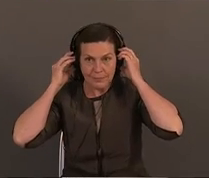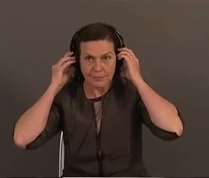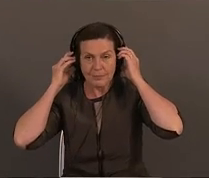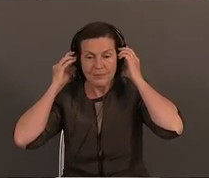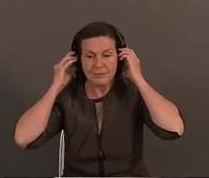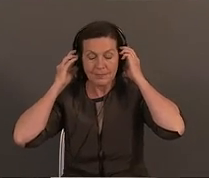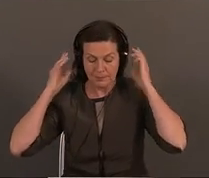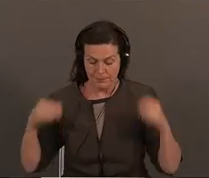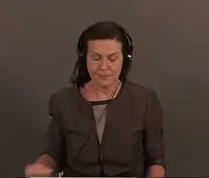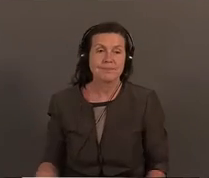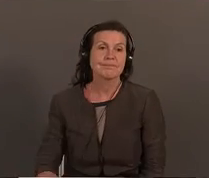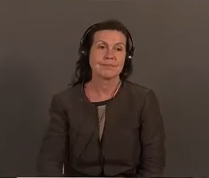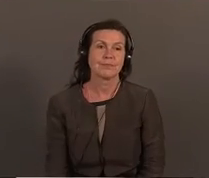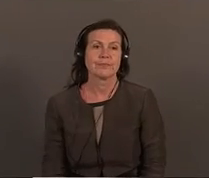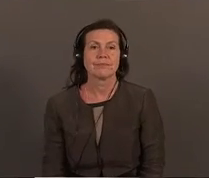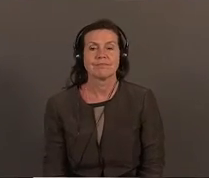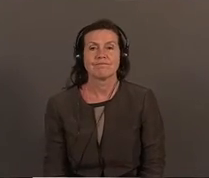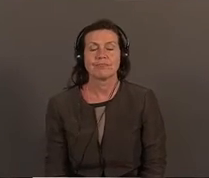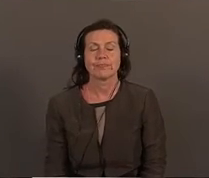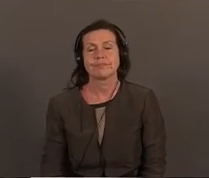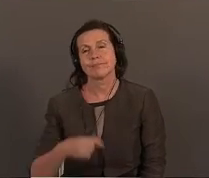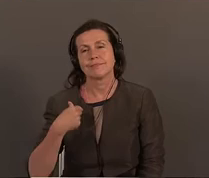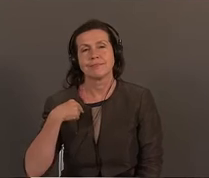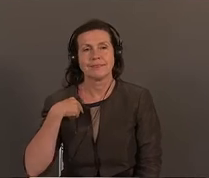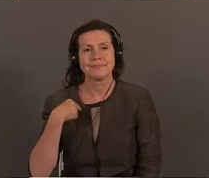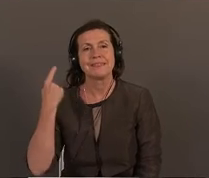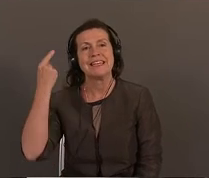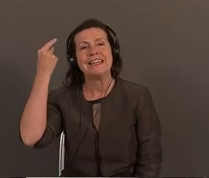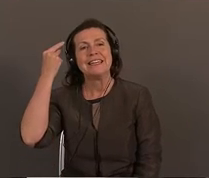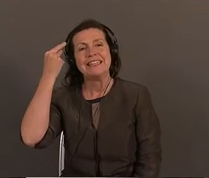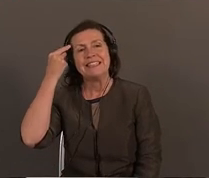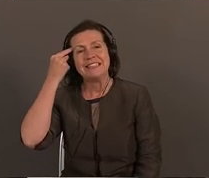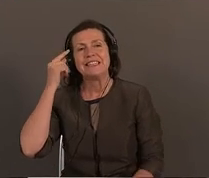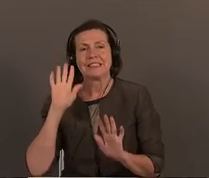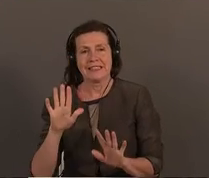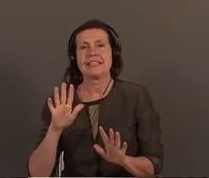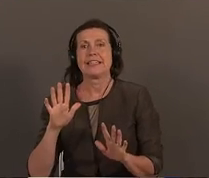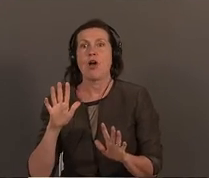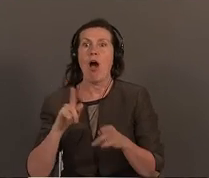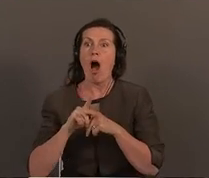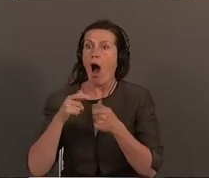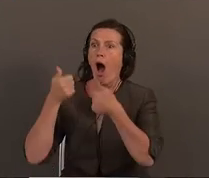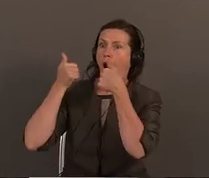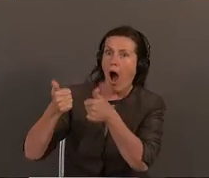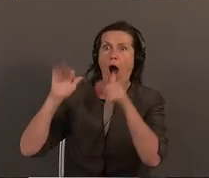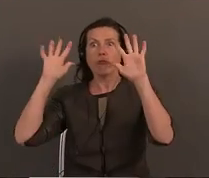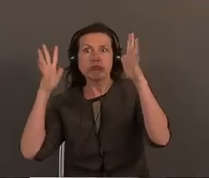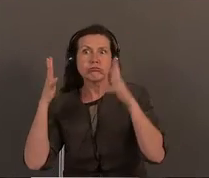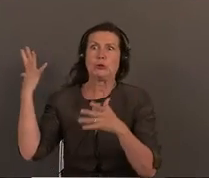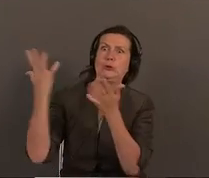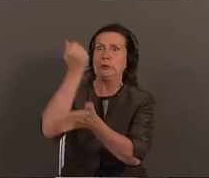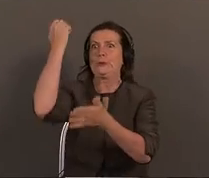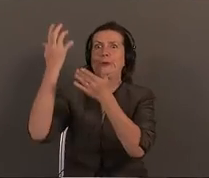I think the success story is about tech, once again. I think that the real issue is how do